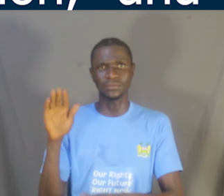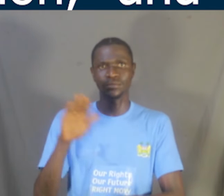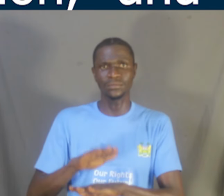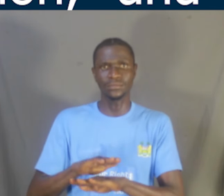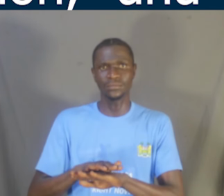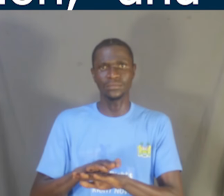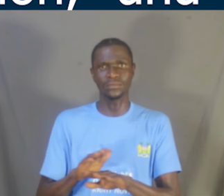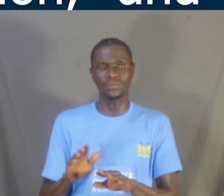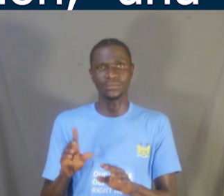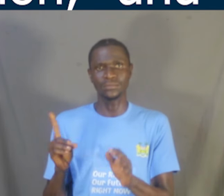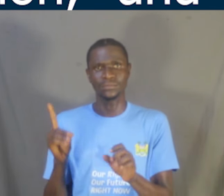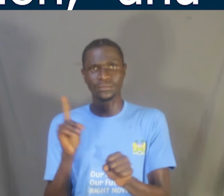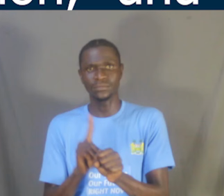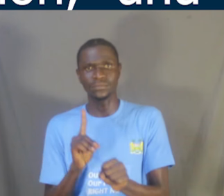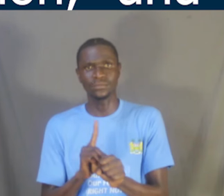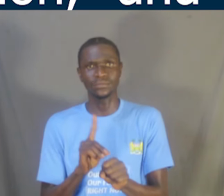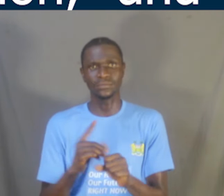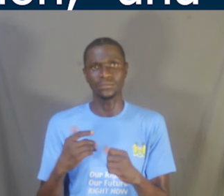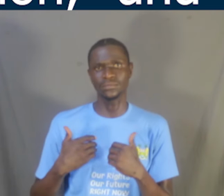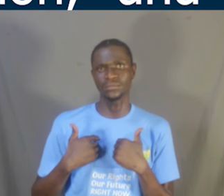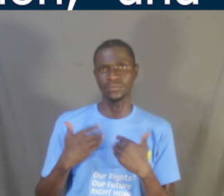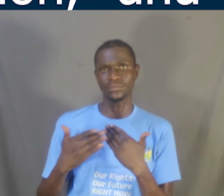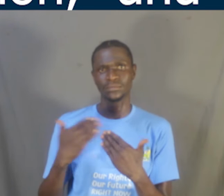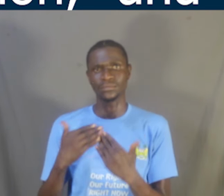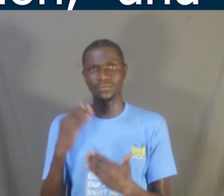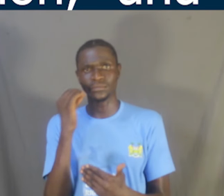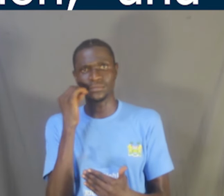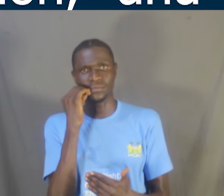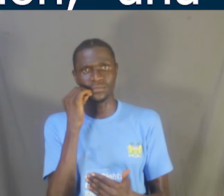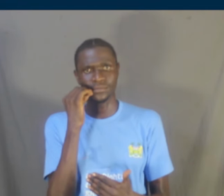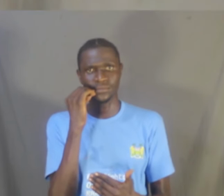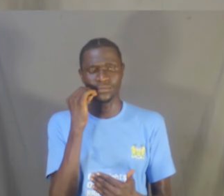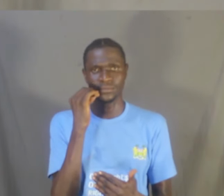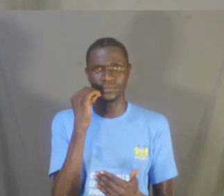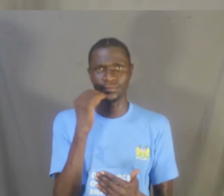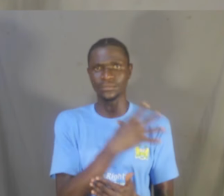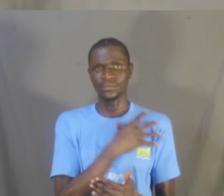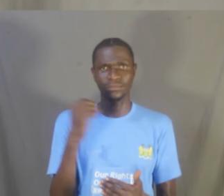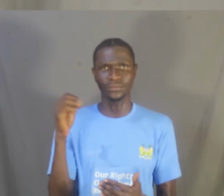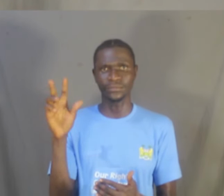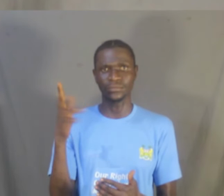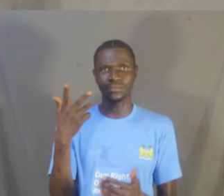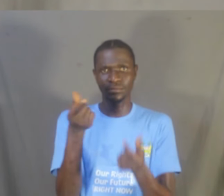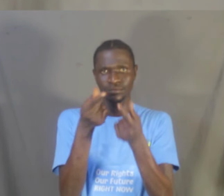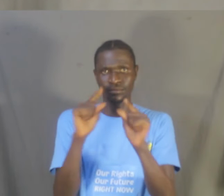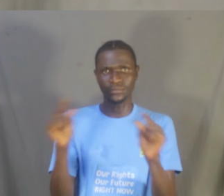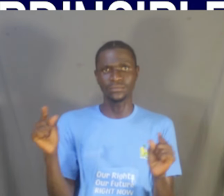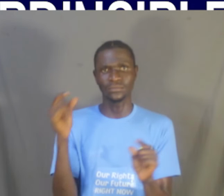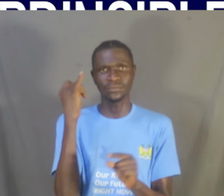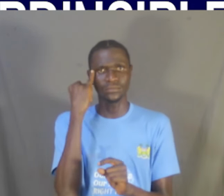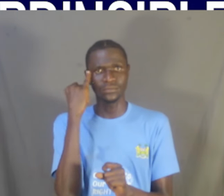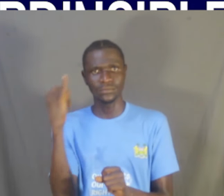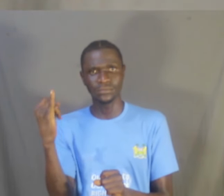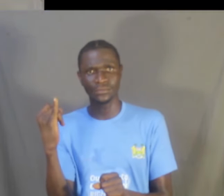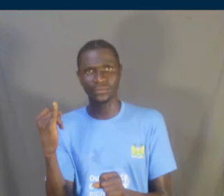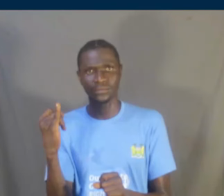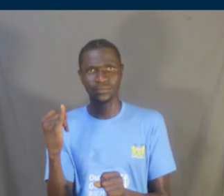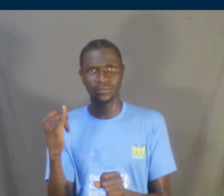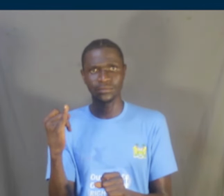the basis of disabilities, reasonable accommodation, and universal design. Article 3. General